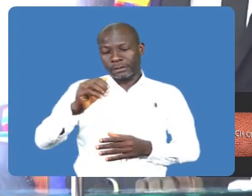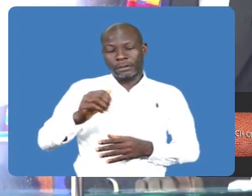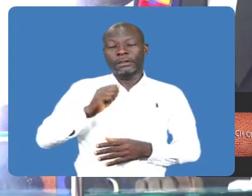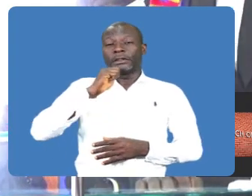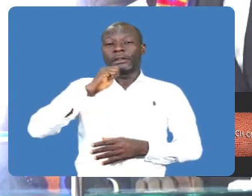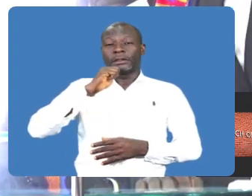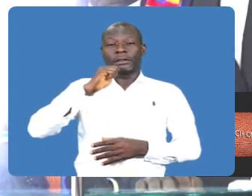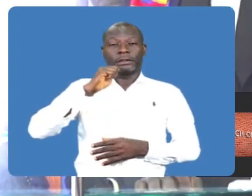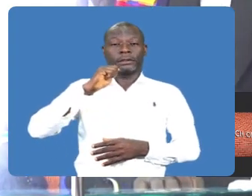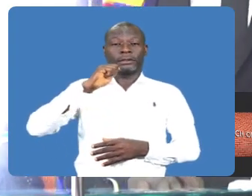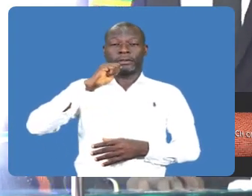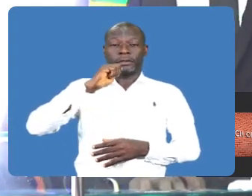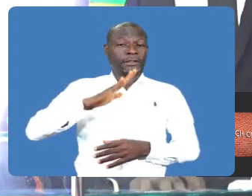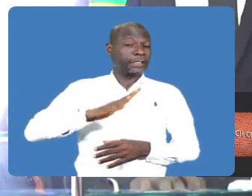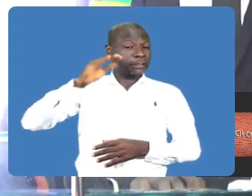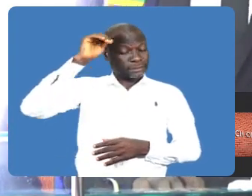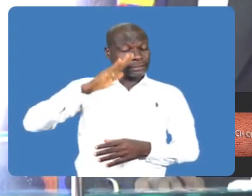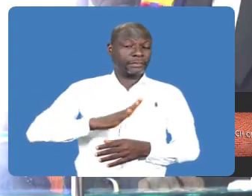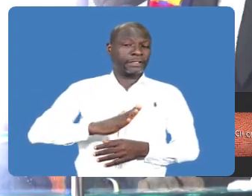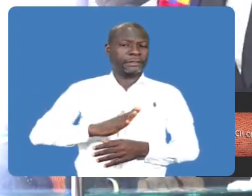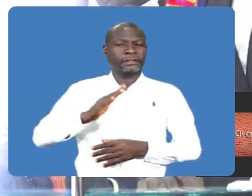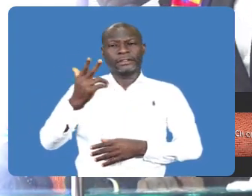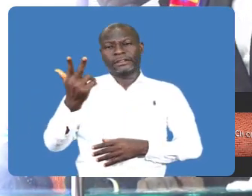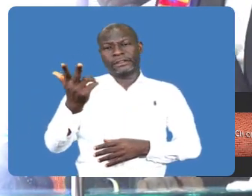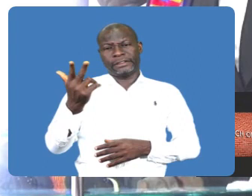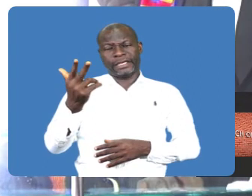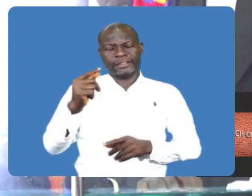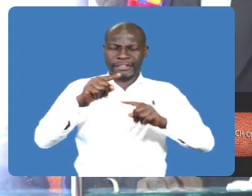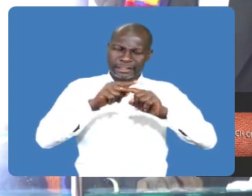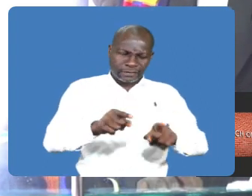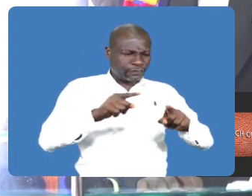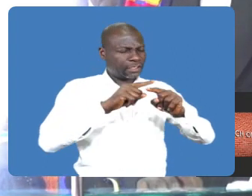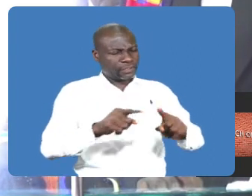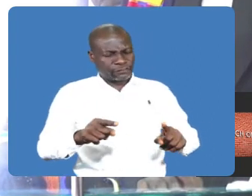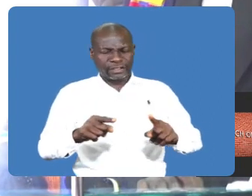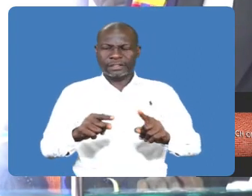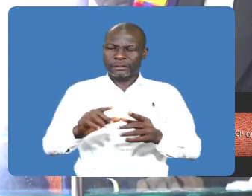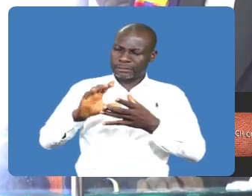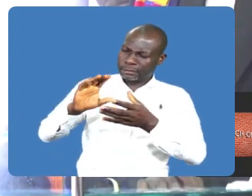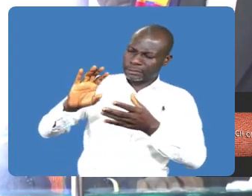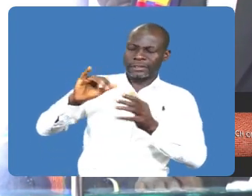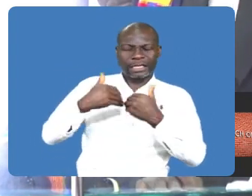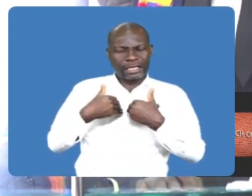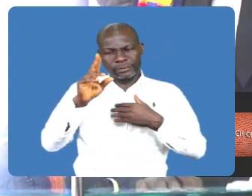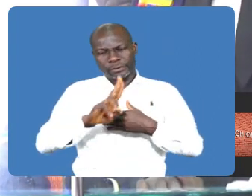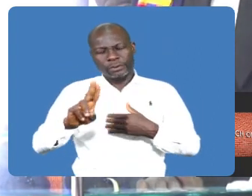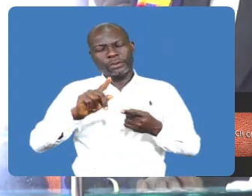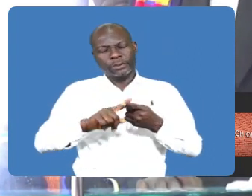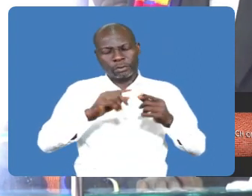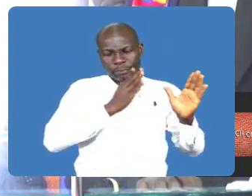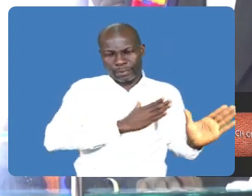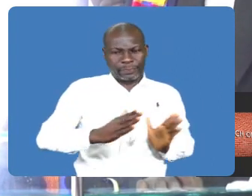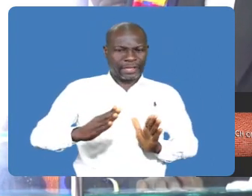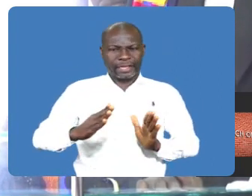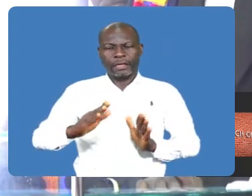Ladies and gentlemen, Professor Chairman, 13 individual courses have been used